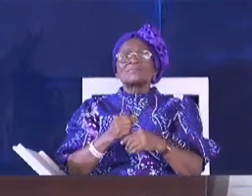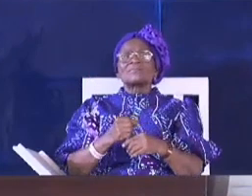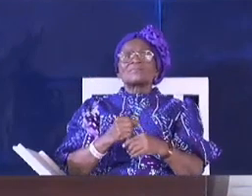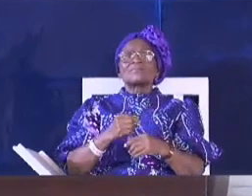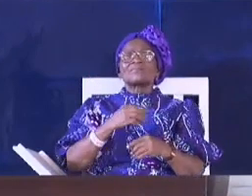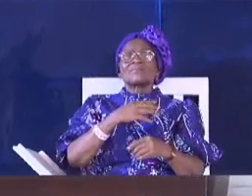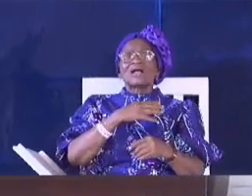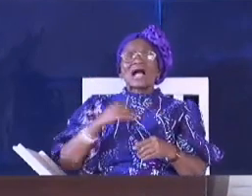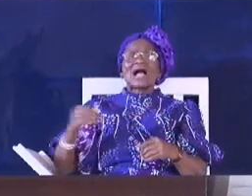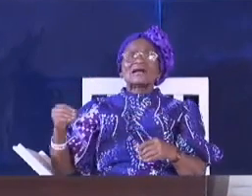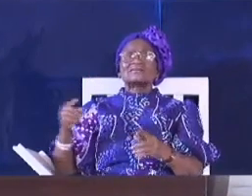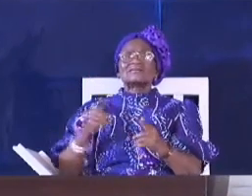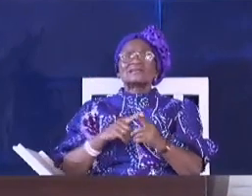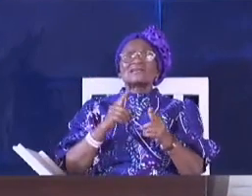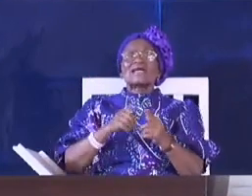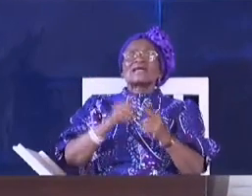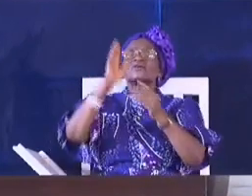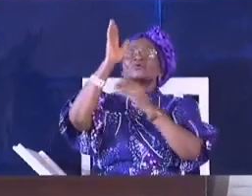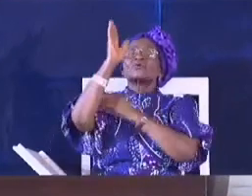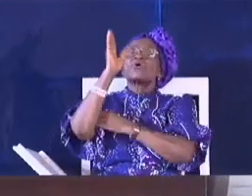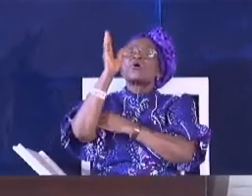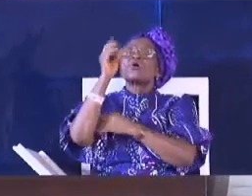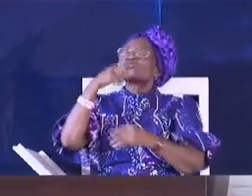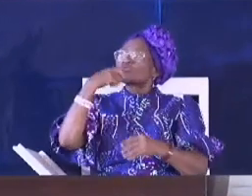and then God spoke.